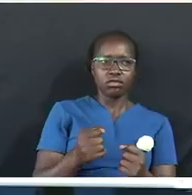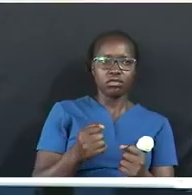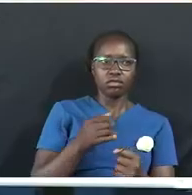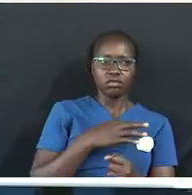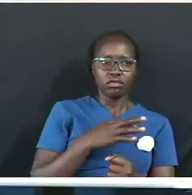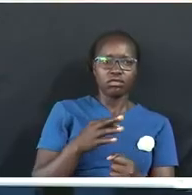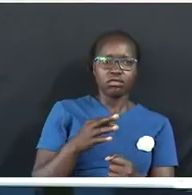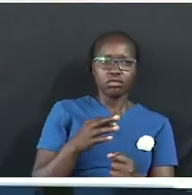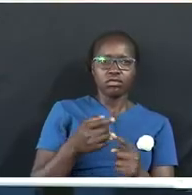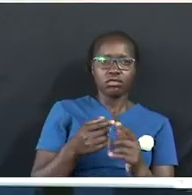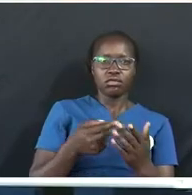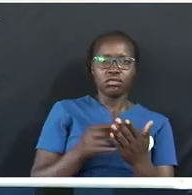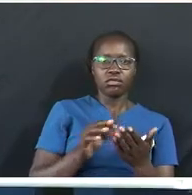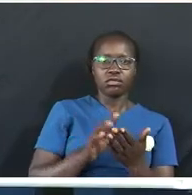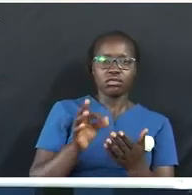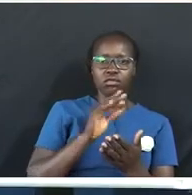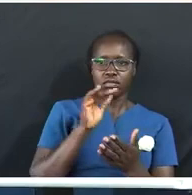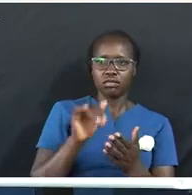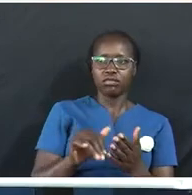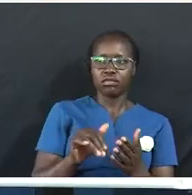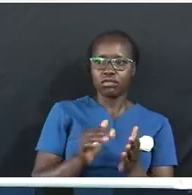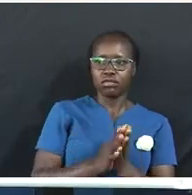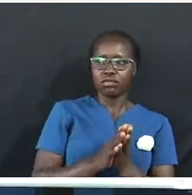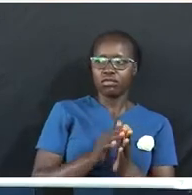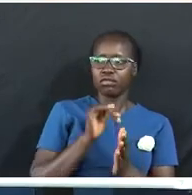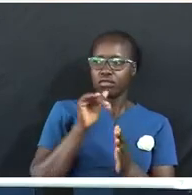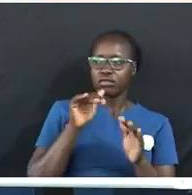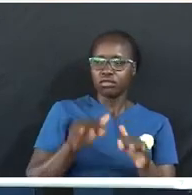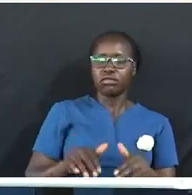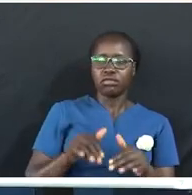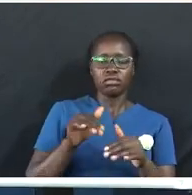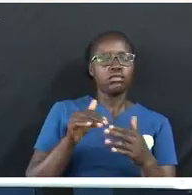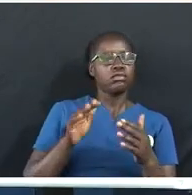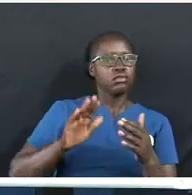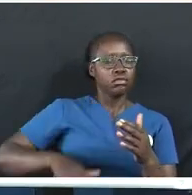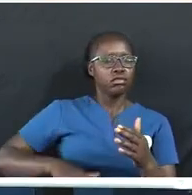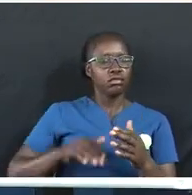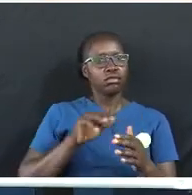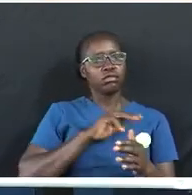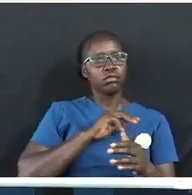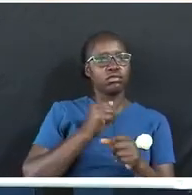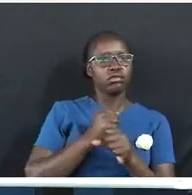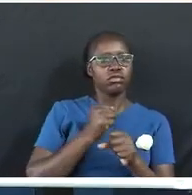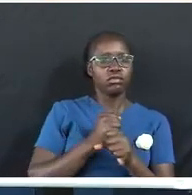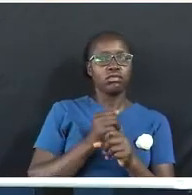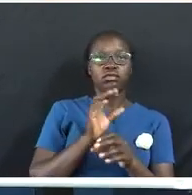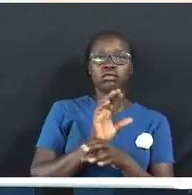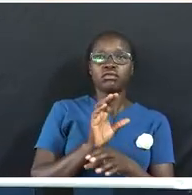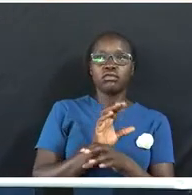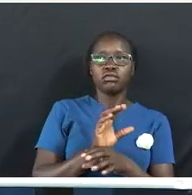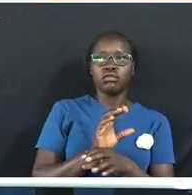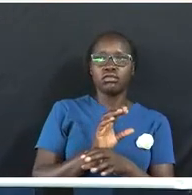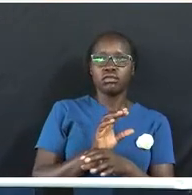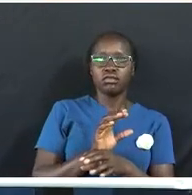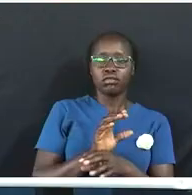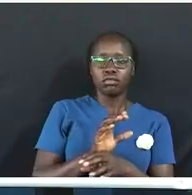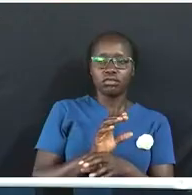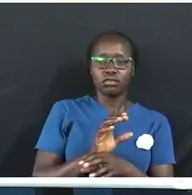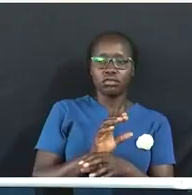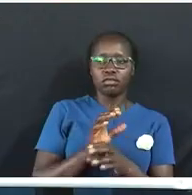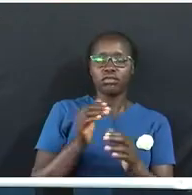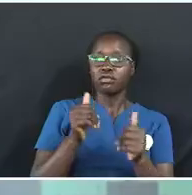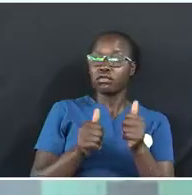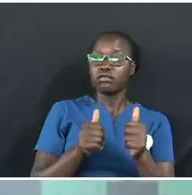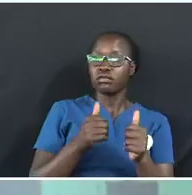the word go so that we are not late in the mission work. You are a church which has got many members in